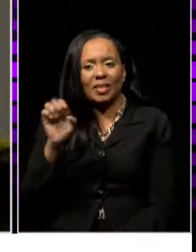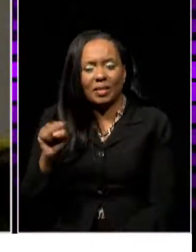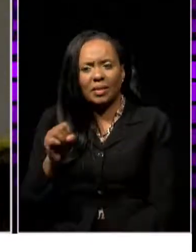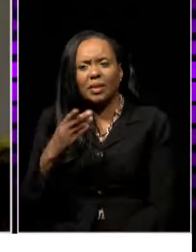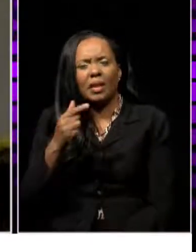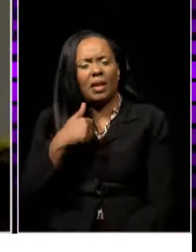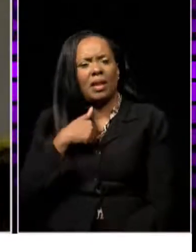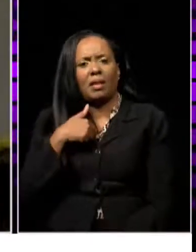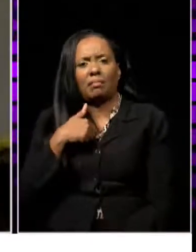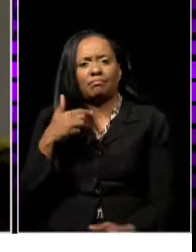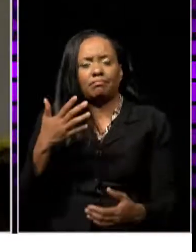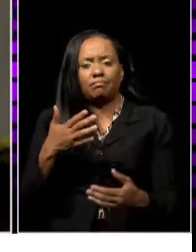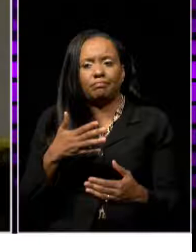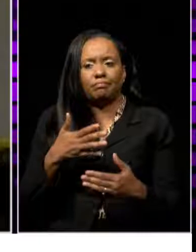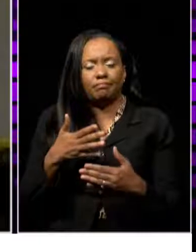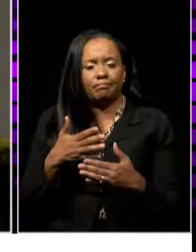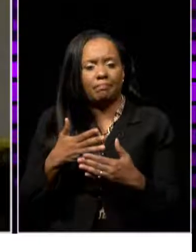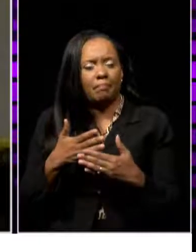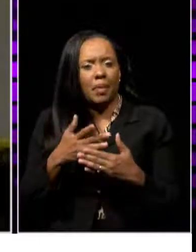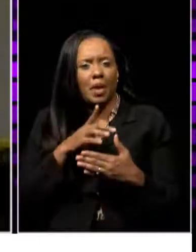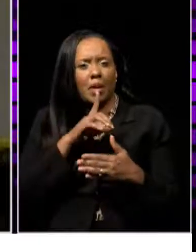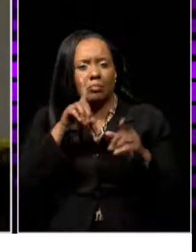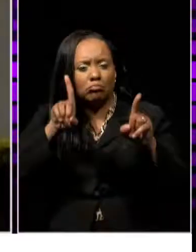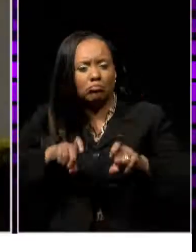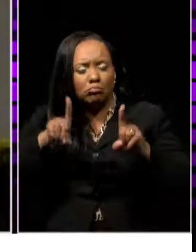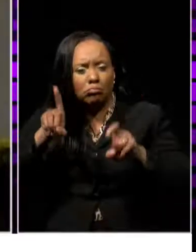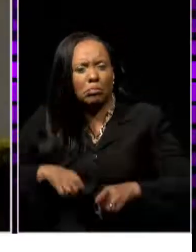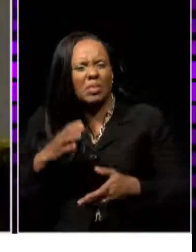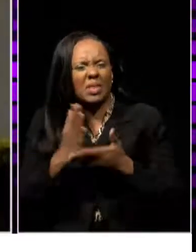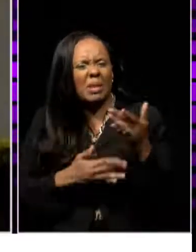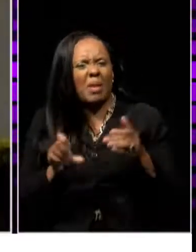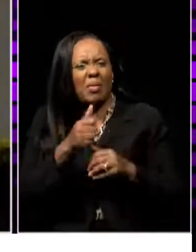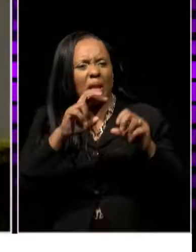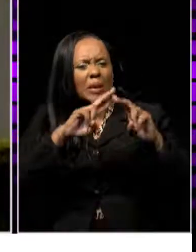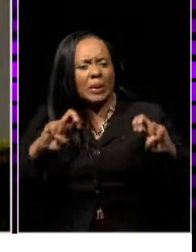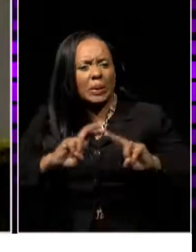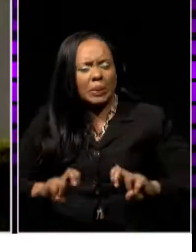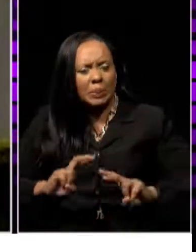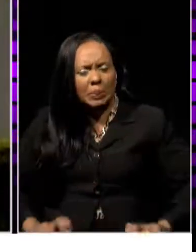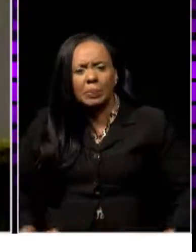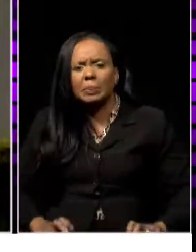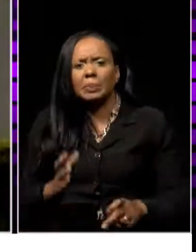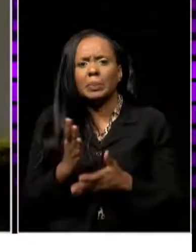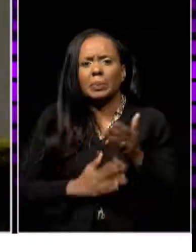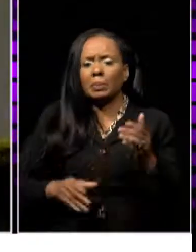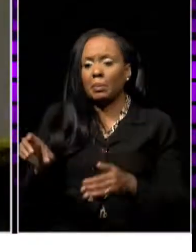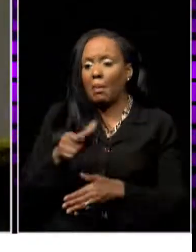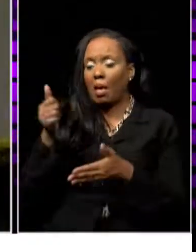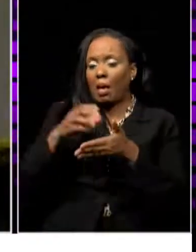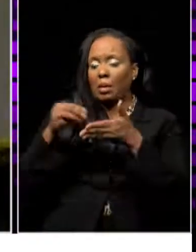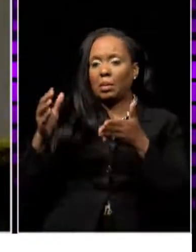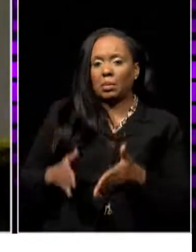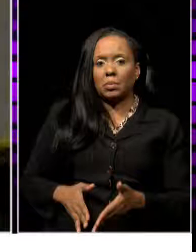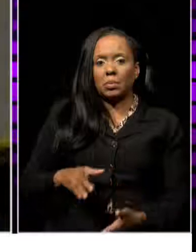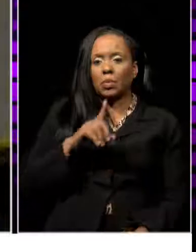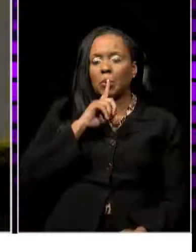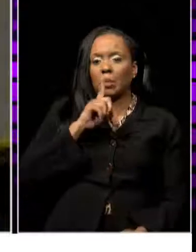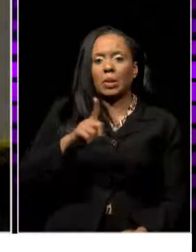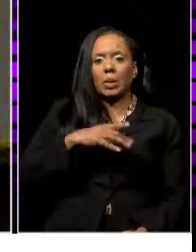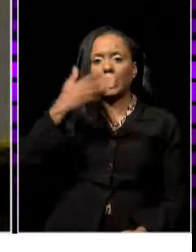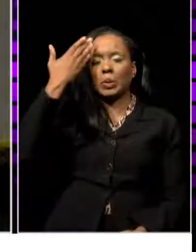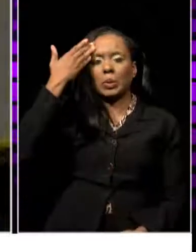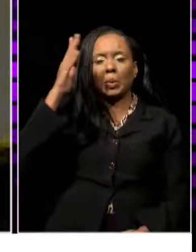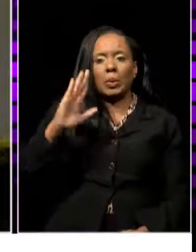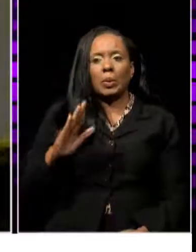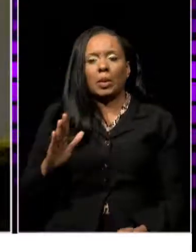assessment with my year group. So one of the things is that there are some students that they are in a place where they don't know as